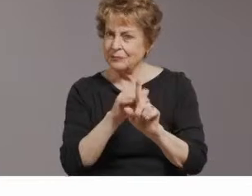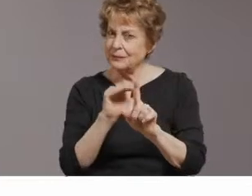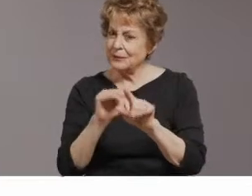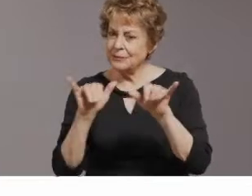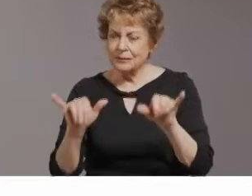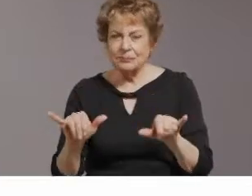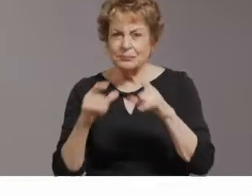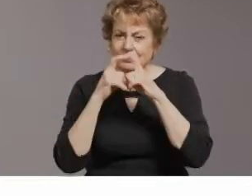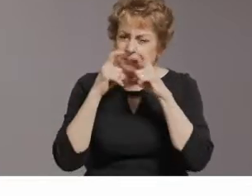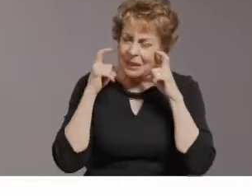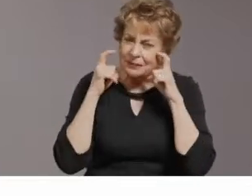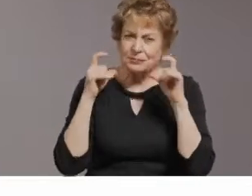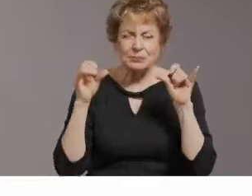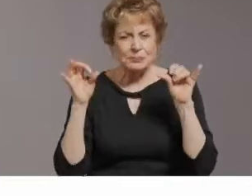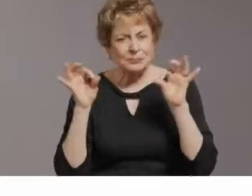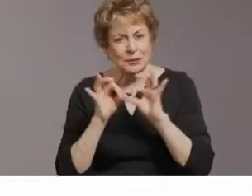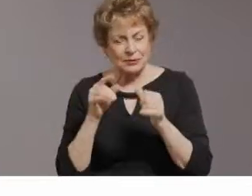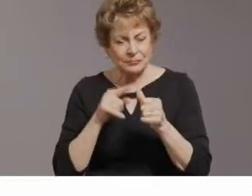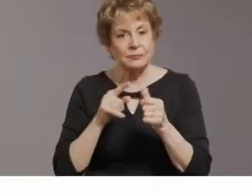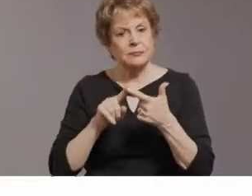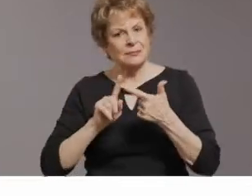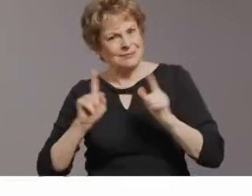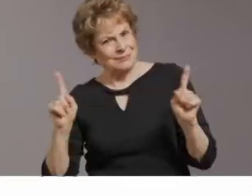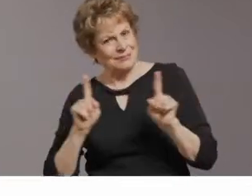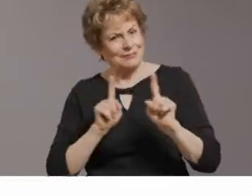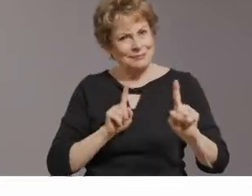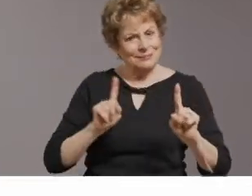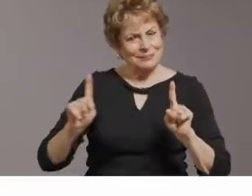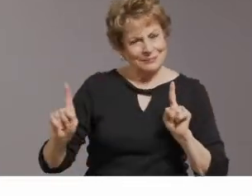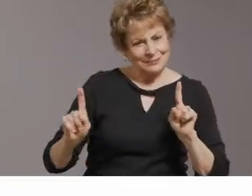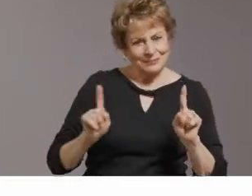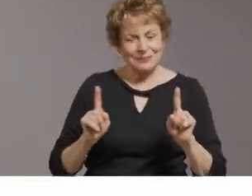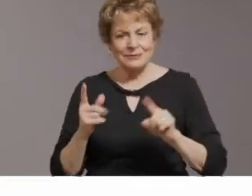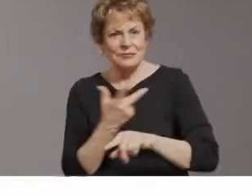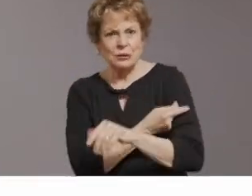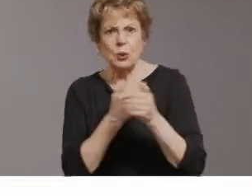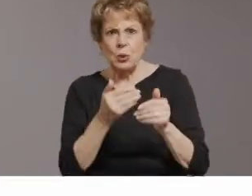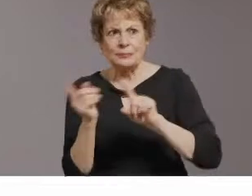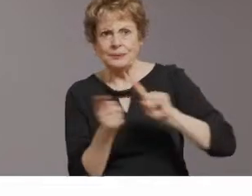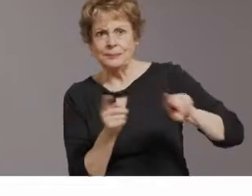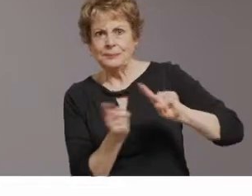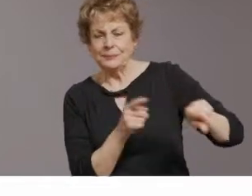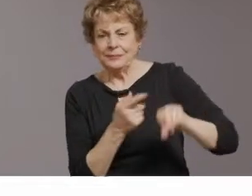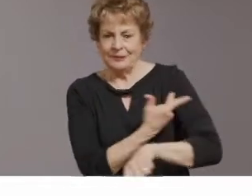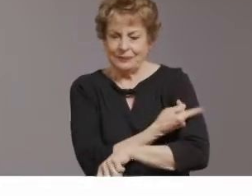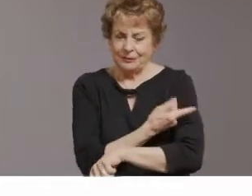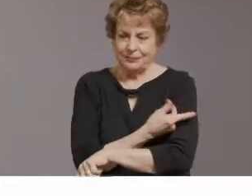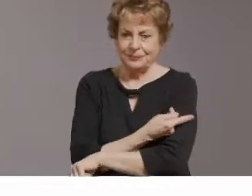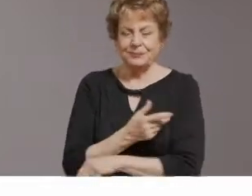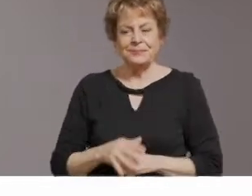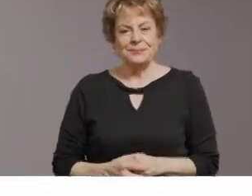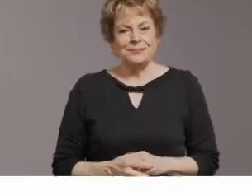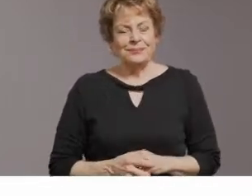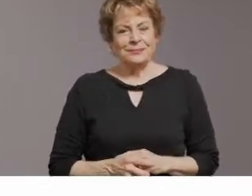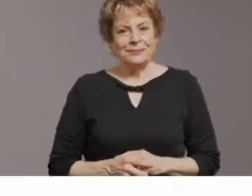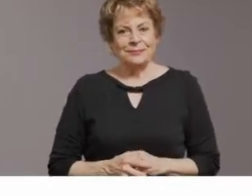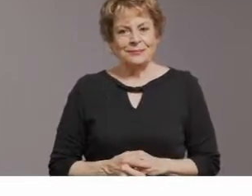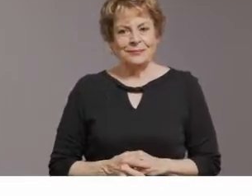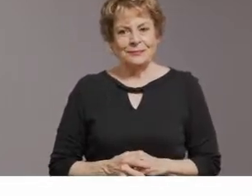physically distanced and getting the vaccine now that it's everybody's turn. We are still seeing